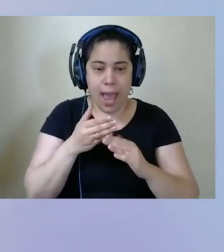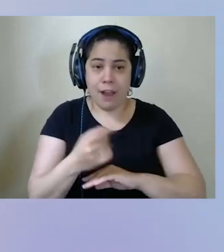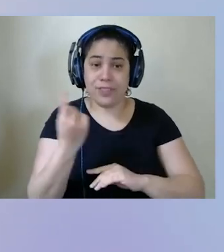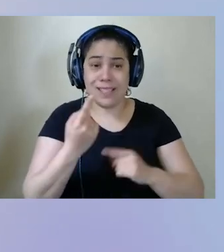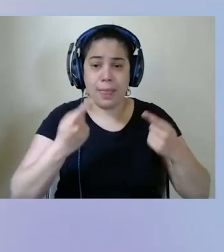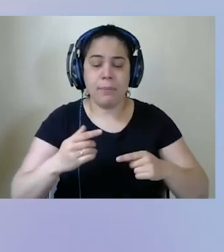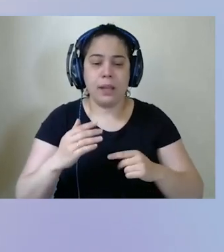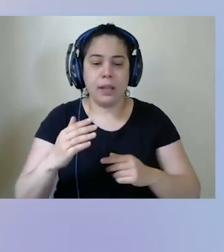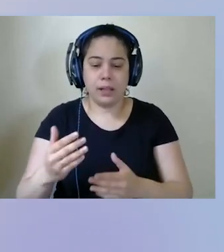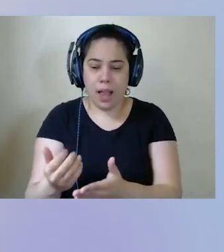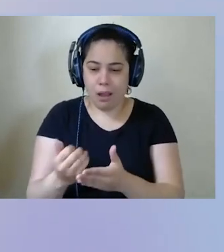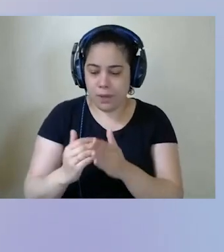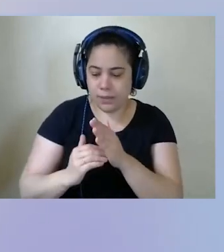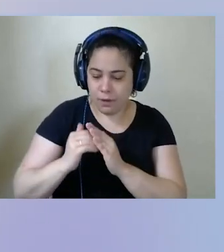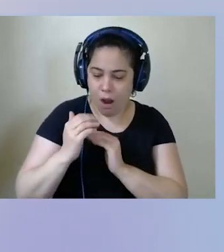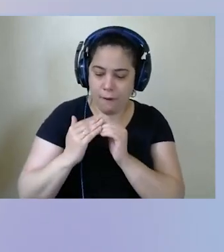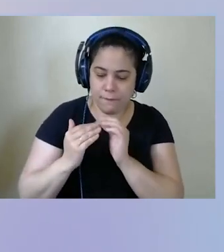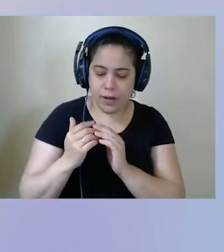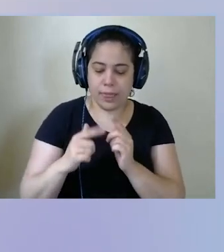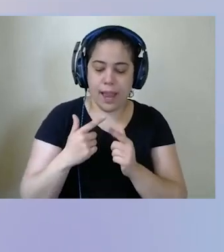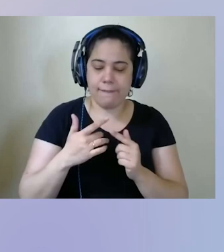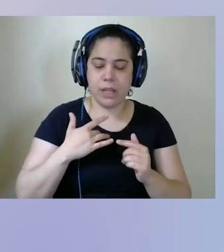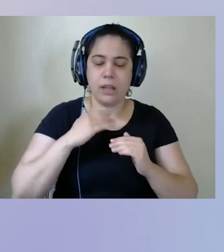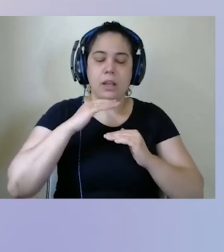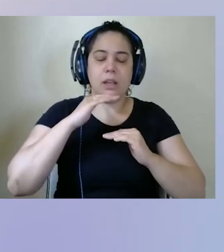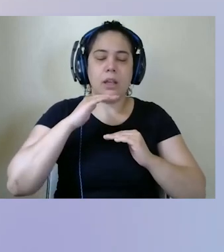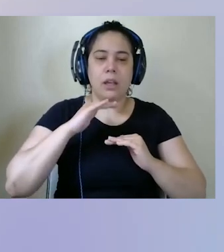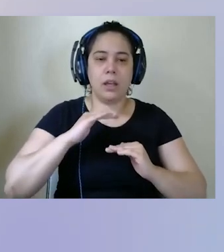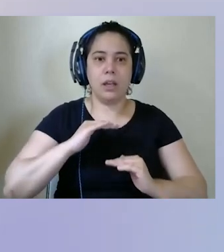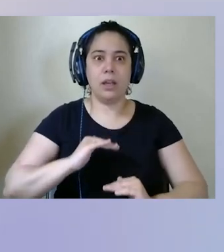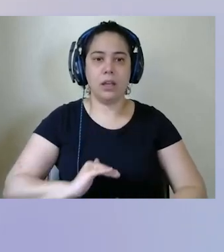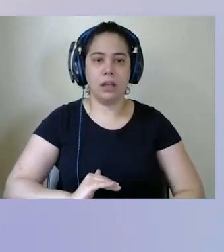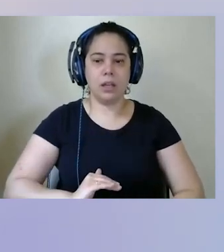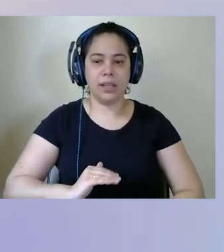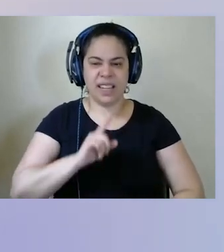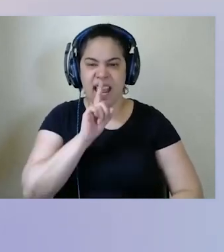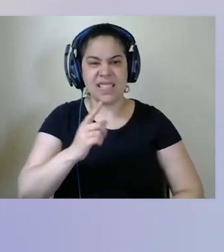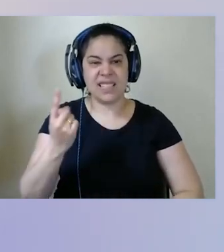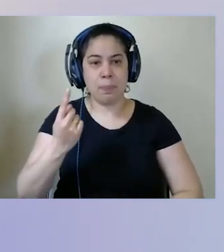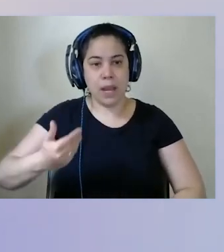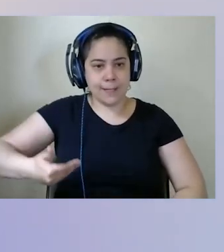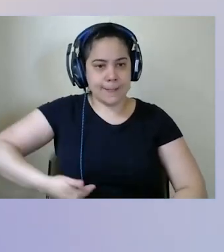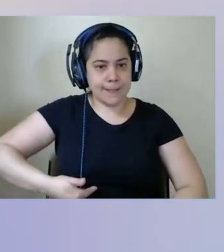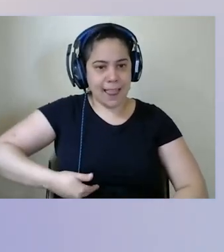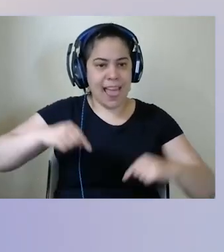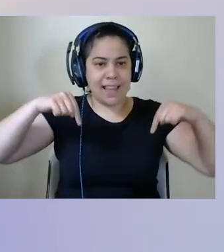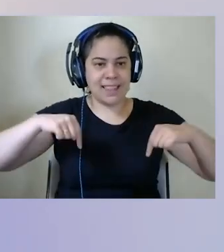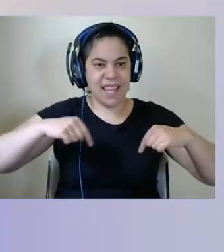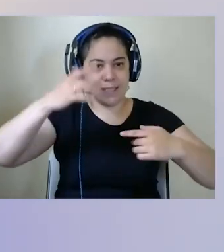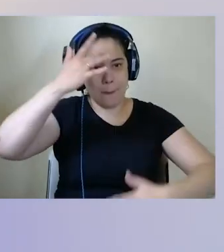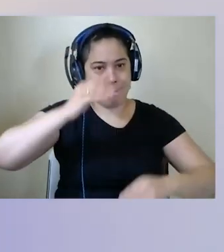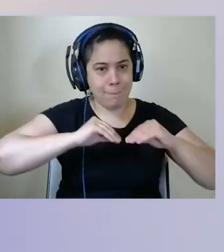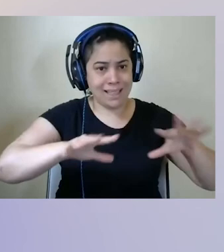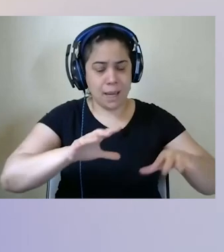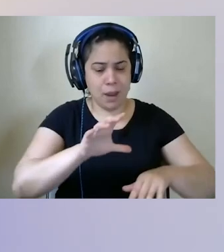comfort. This is our nature. And so this COVID, this pandemic has